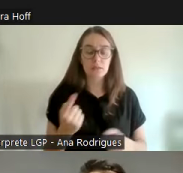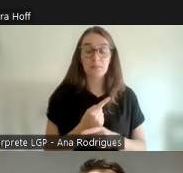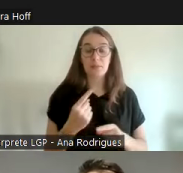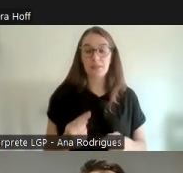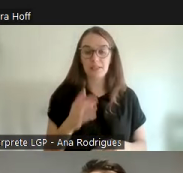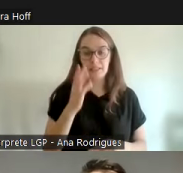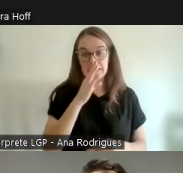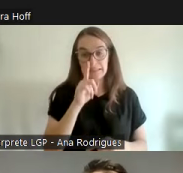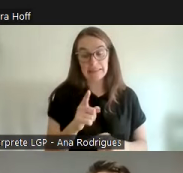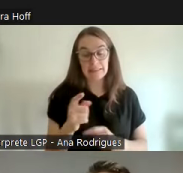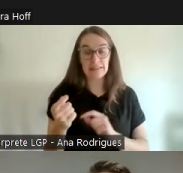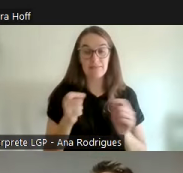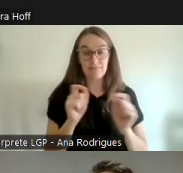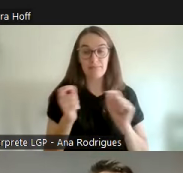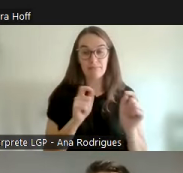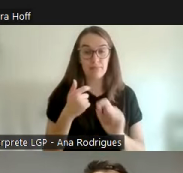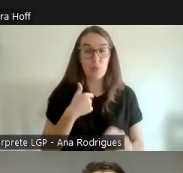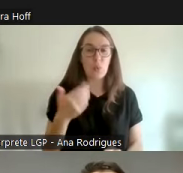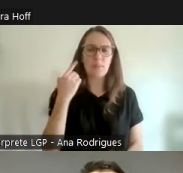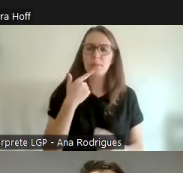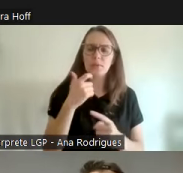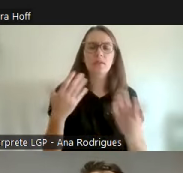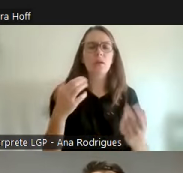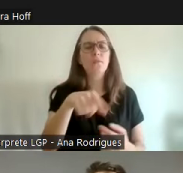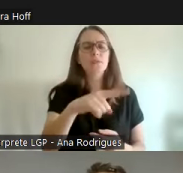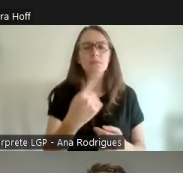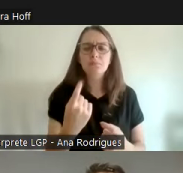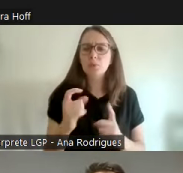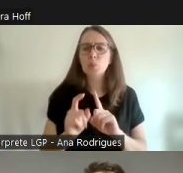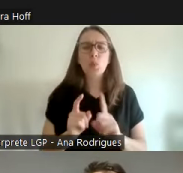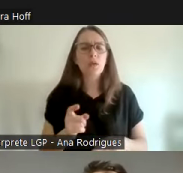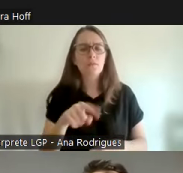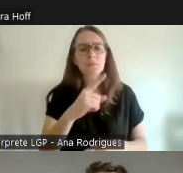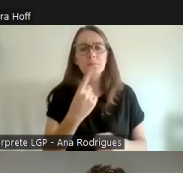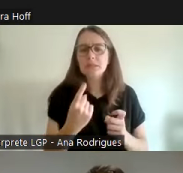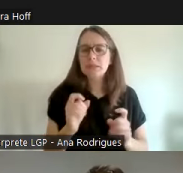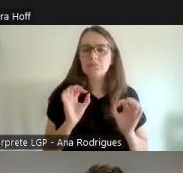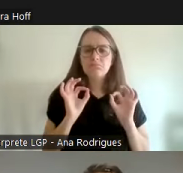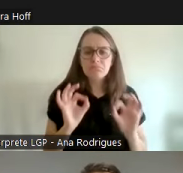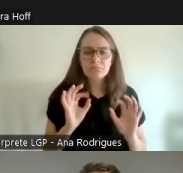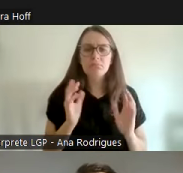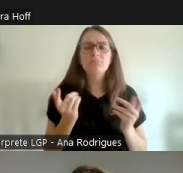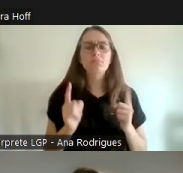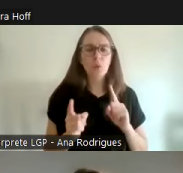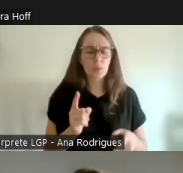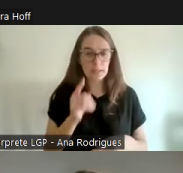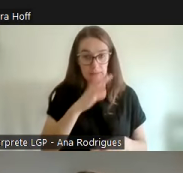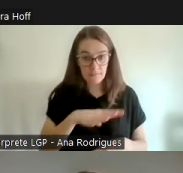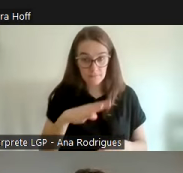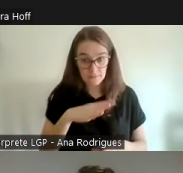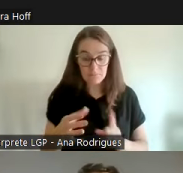Signal discussion, I asked people, okay, what do you need to get along? What do you need to get into